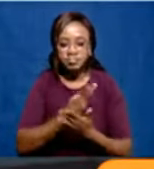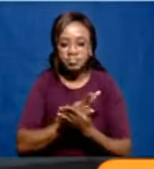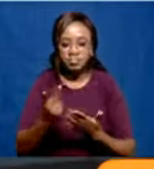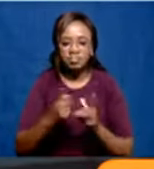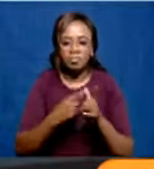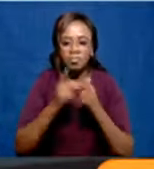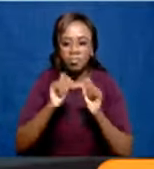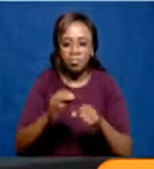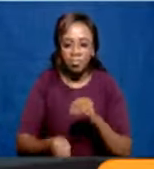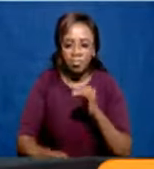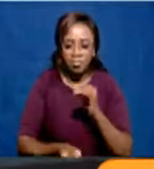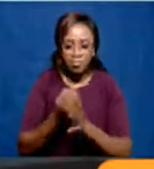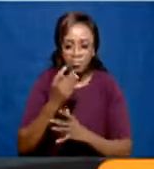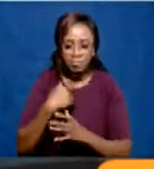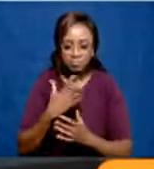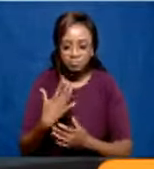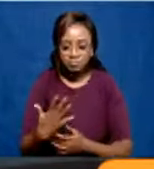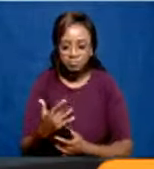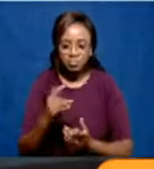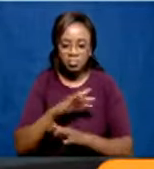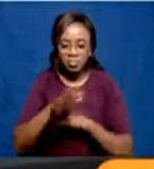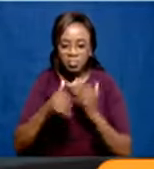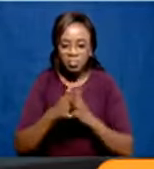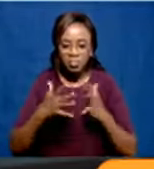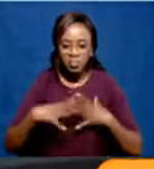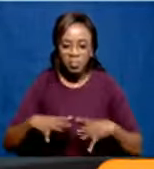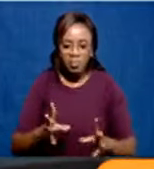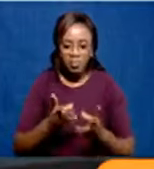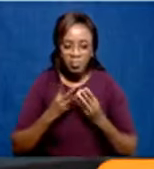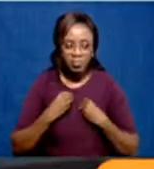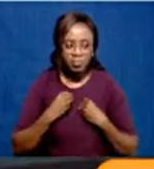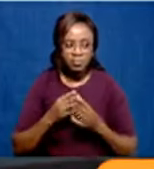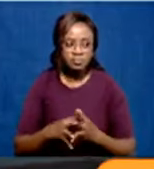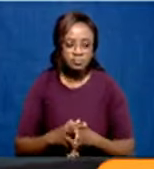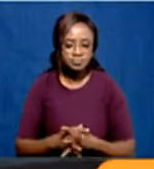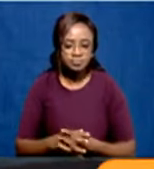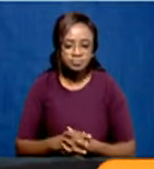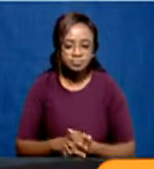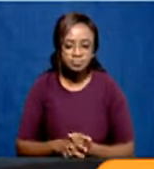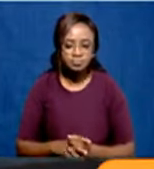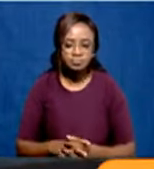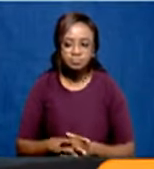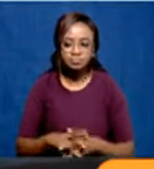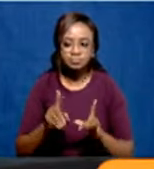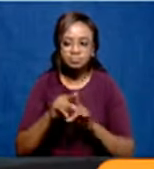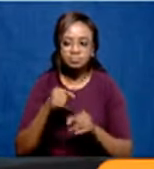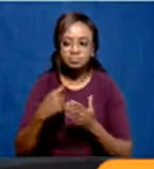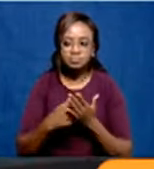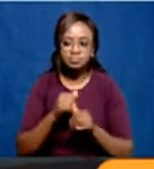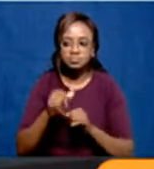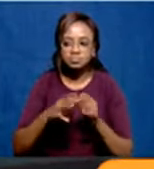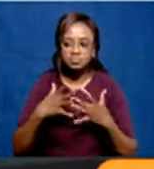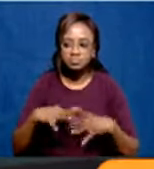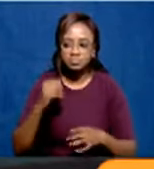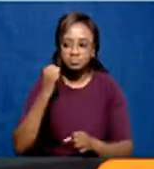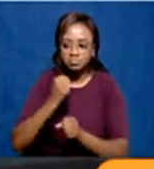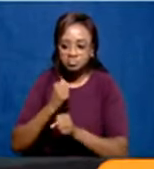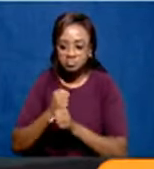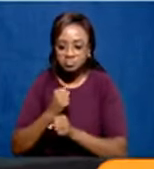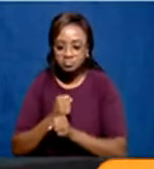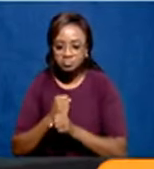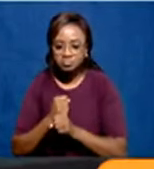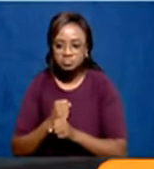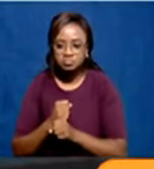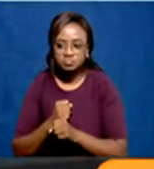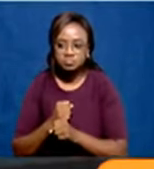a document that is more acceptable to everyone. All right. Then you talked about people who are not employed, some people are employed and not in